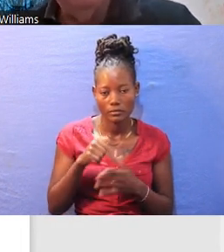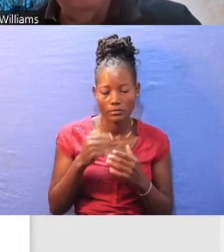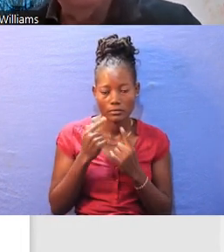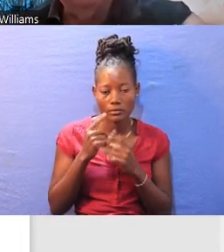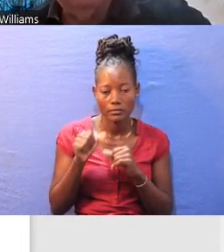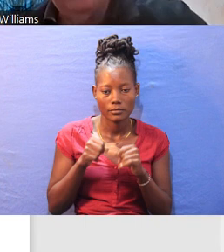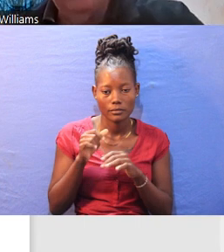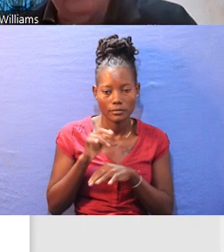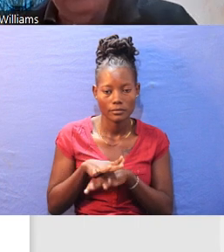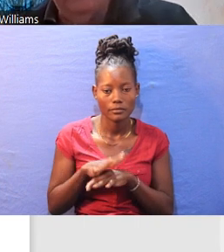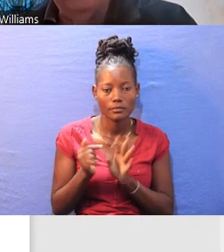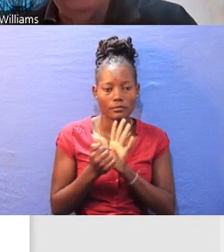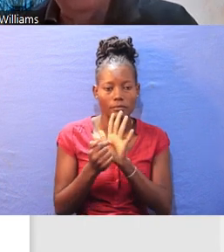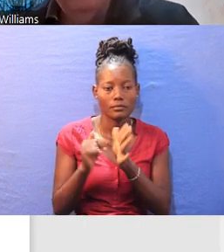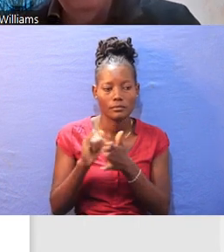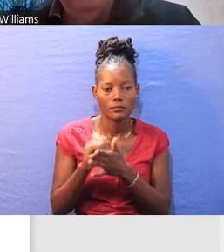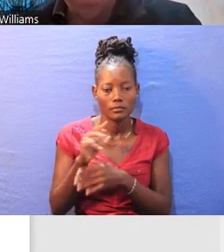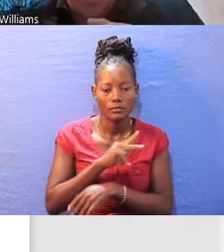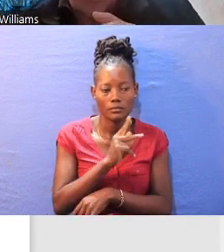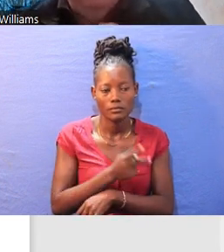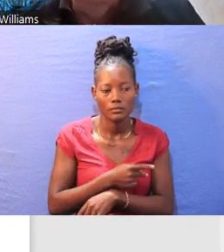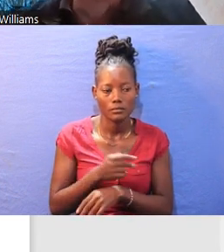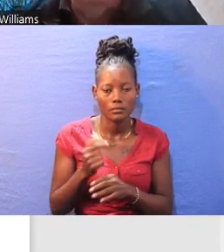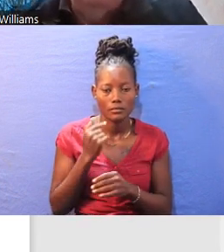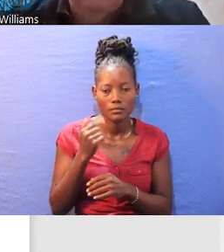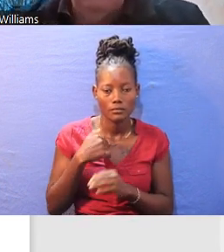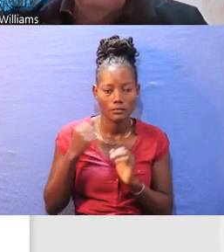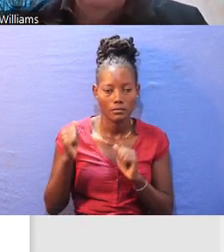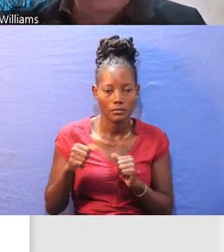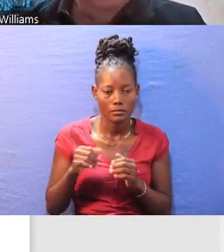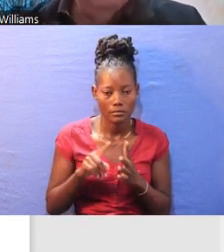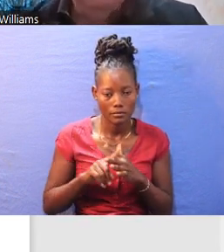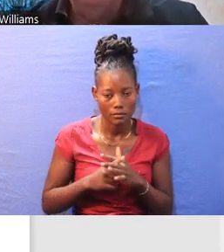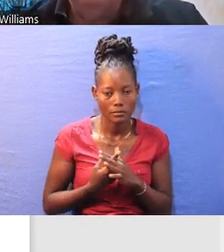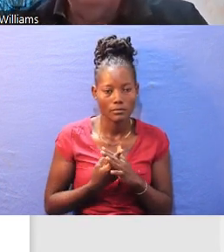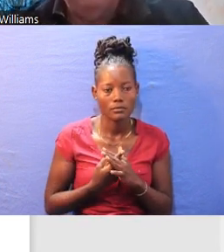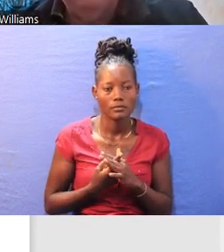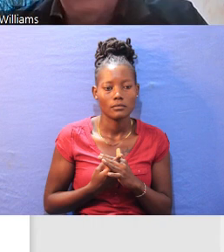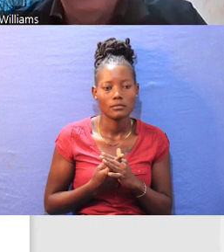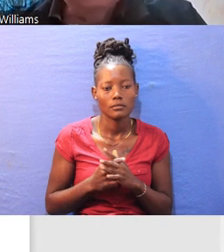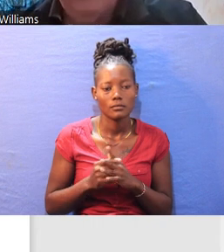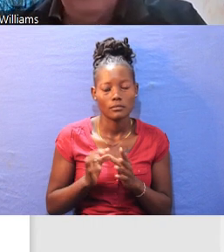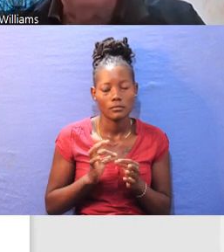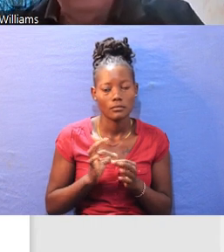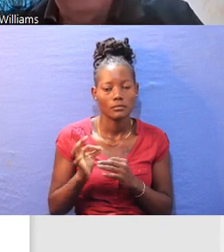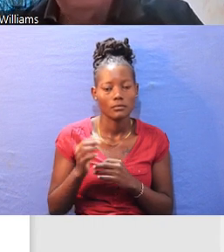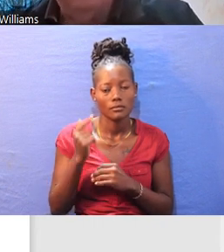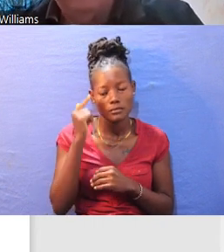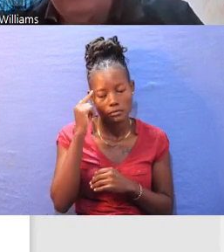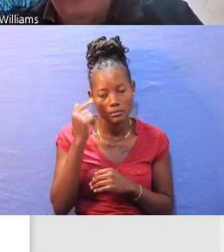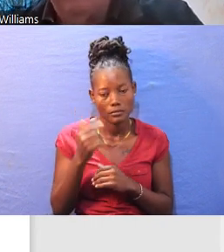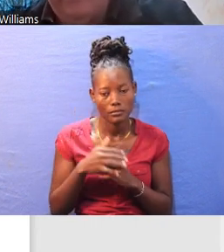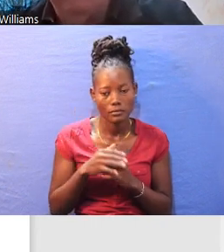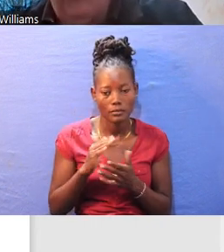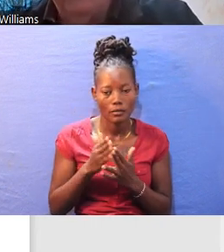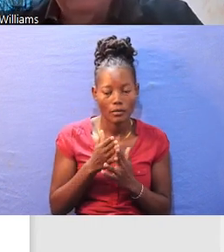vertical jump tell us? It's just like I was talking about earlier. It's an indicator of your power. That tells me you can probably accelerate, and there's a high correlation, I